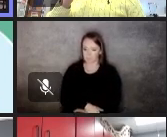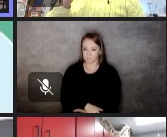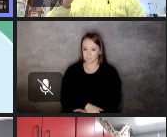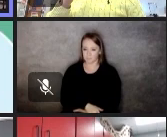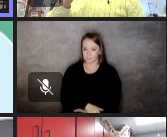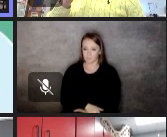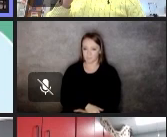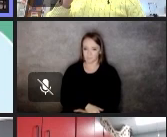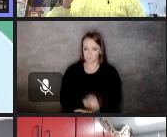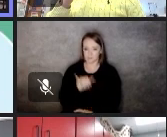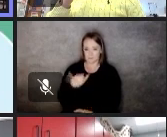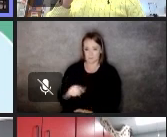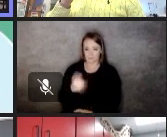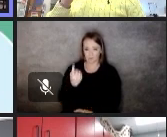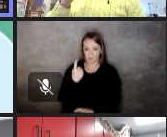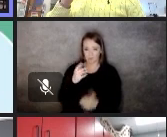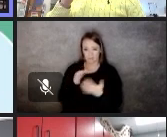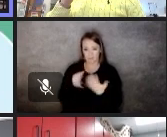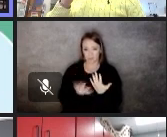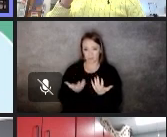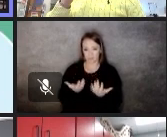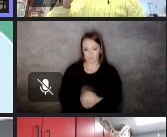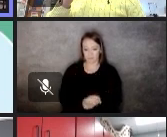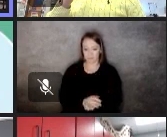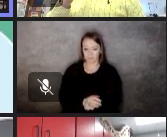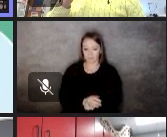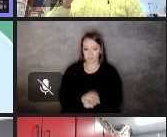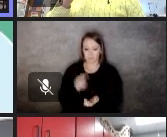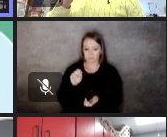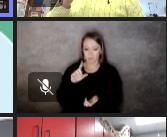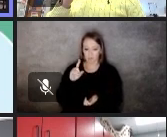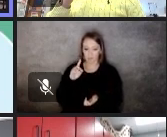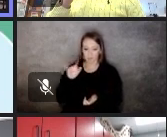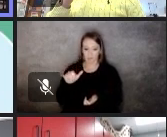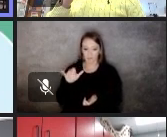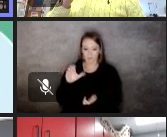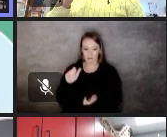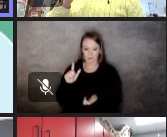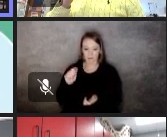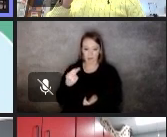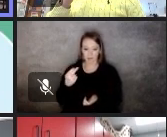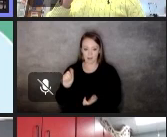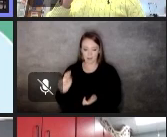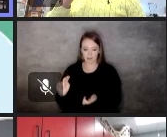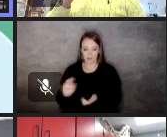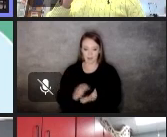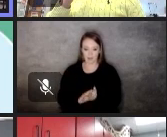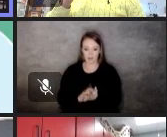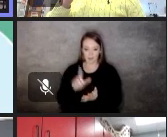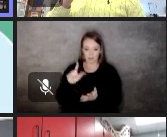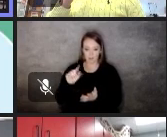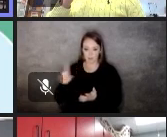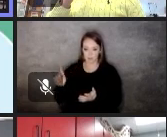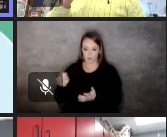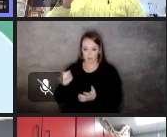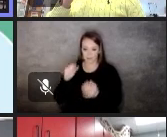option. Melanie Callahan, 2020 Teacher of the Year, so welcome to the sisterhood.